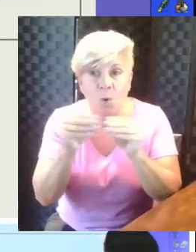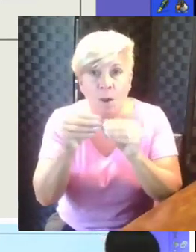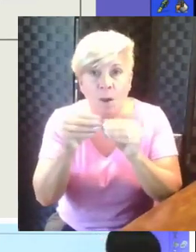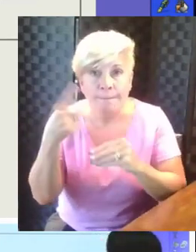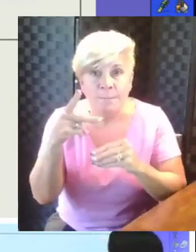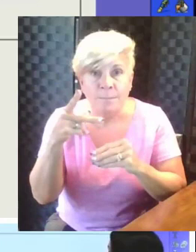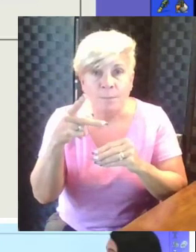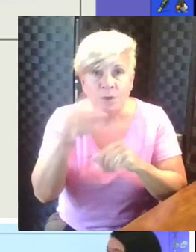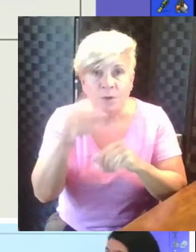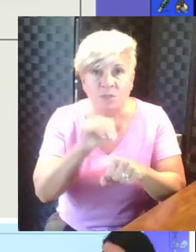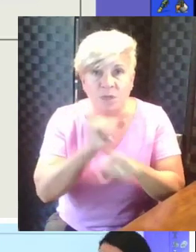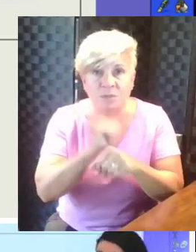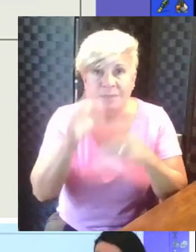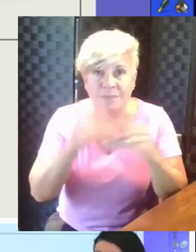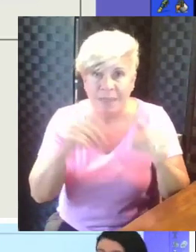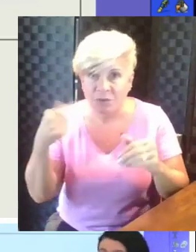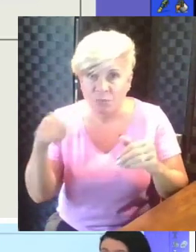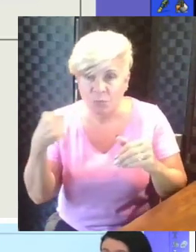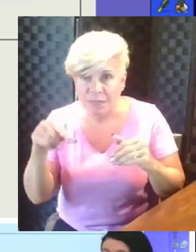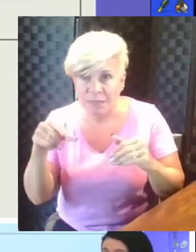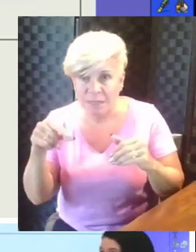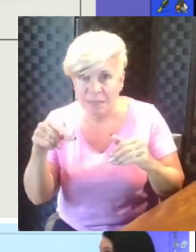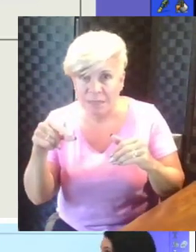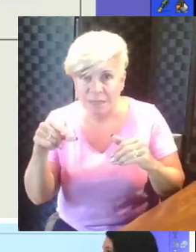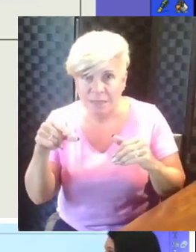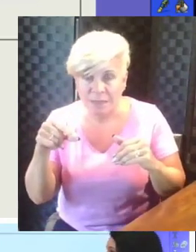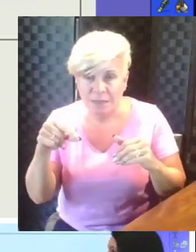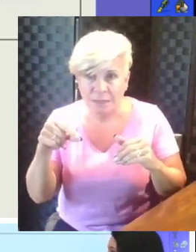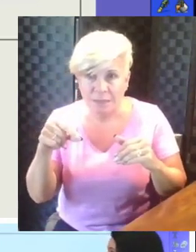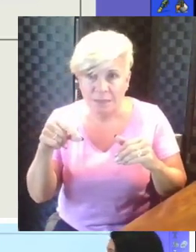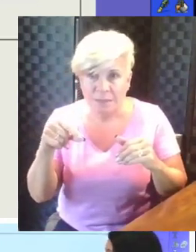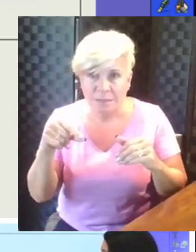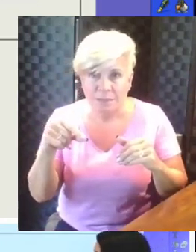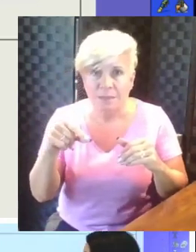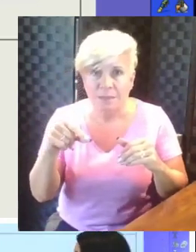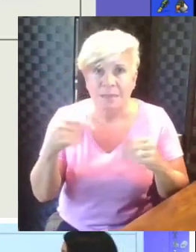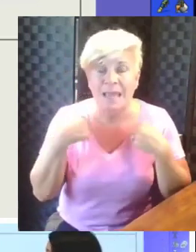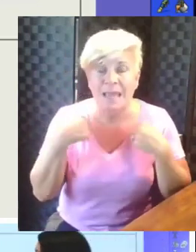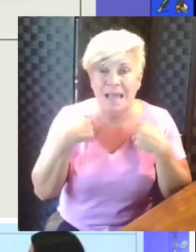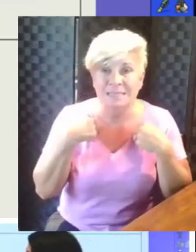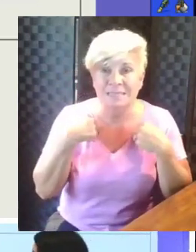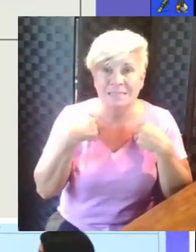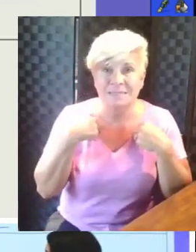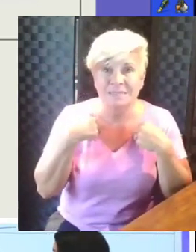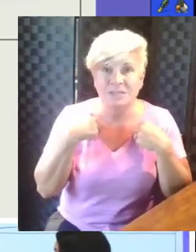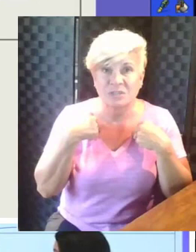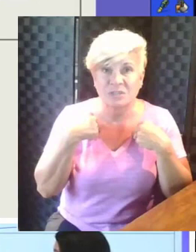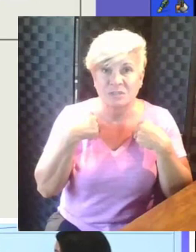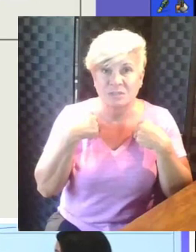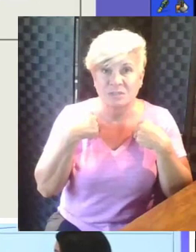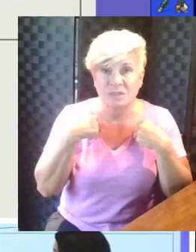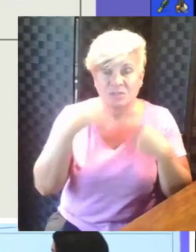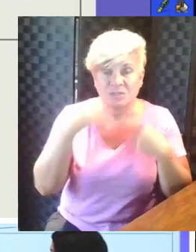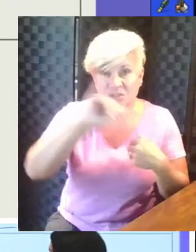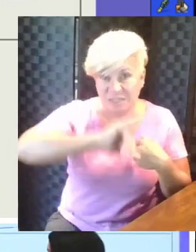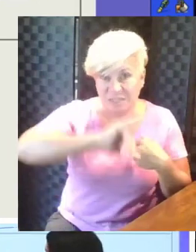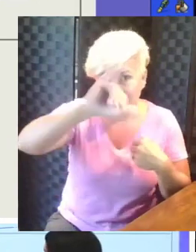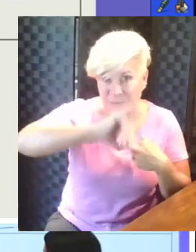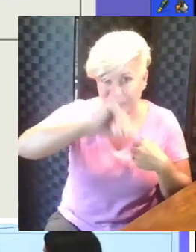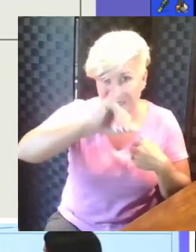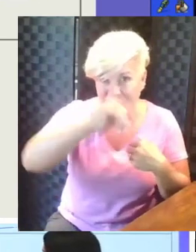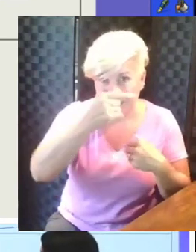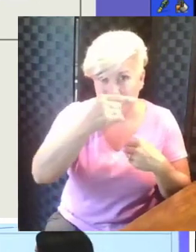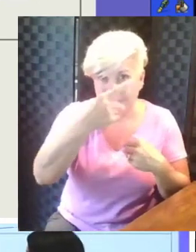stones than he has green stones. So he has just as many purple stones as